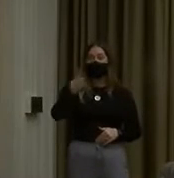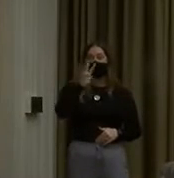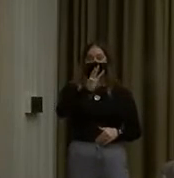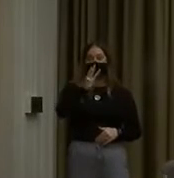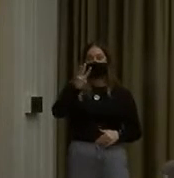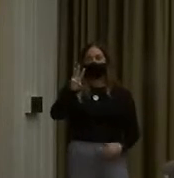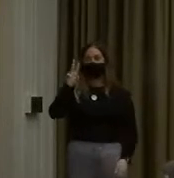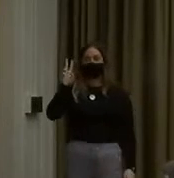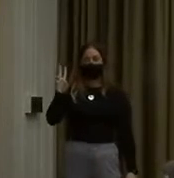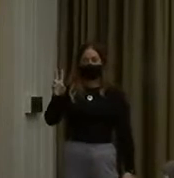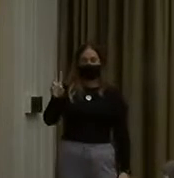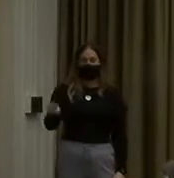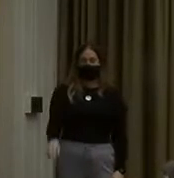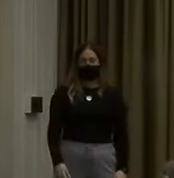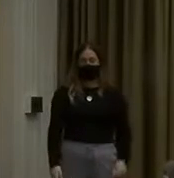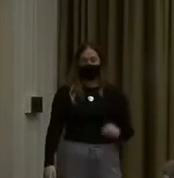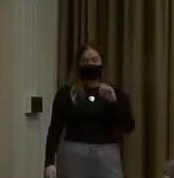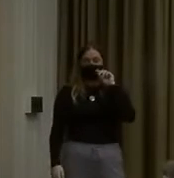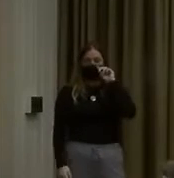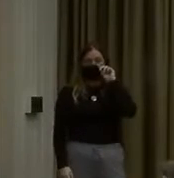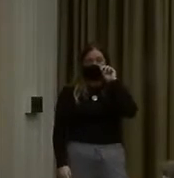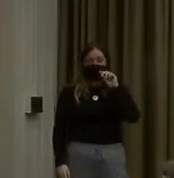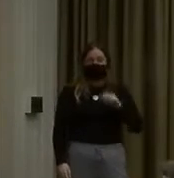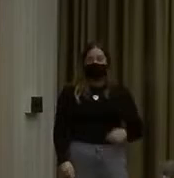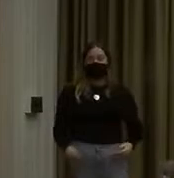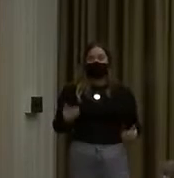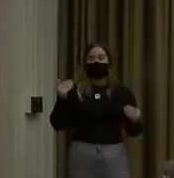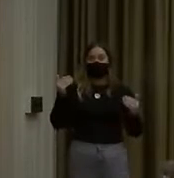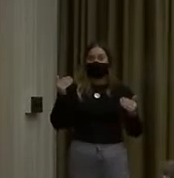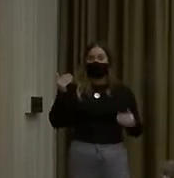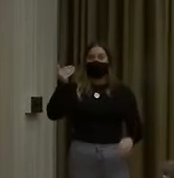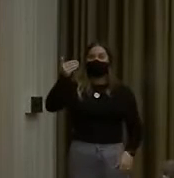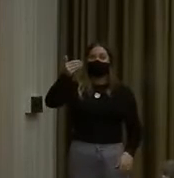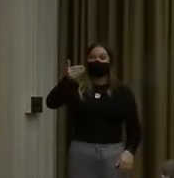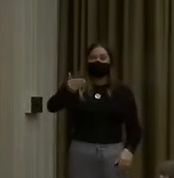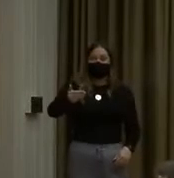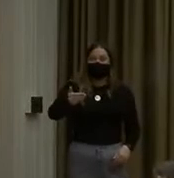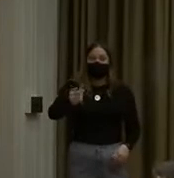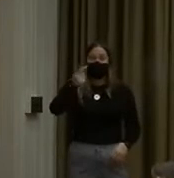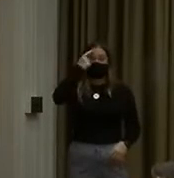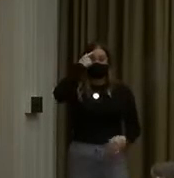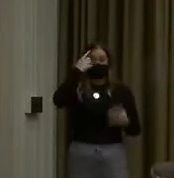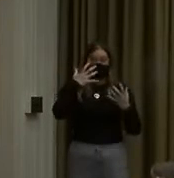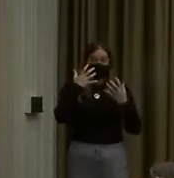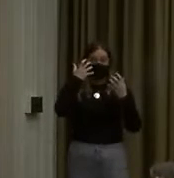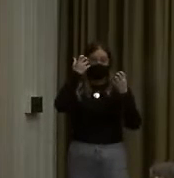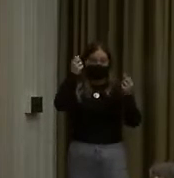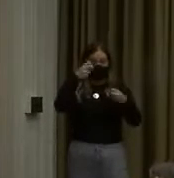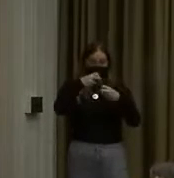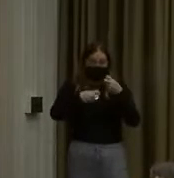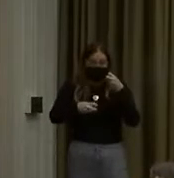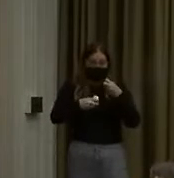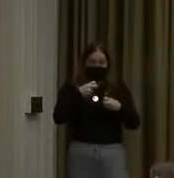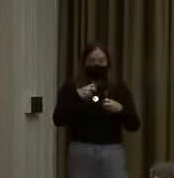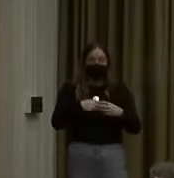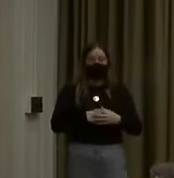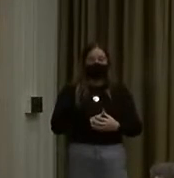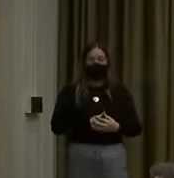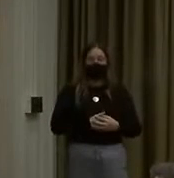World War II. And right after that, we have another crisis again, now a mental health crisis.